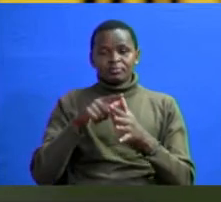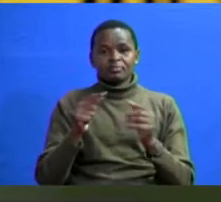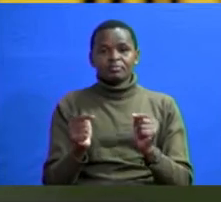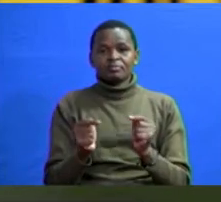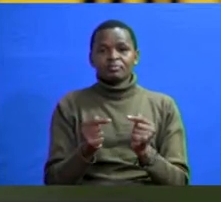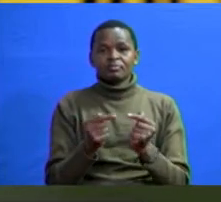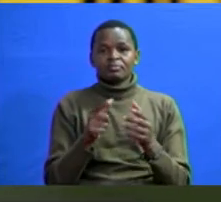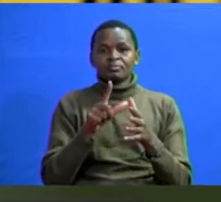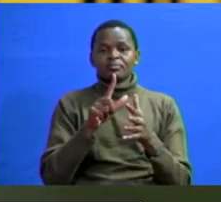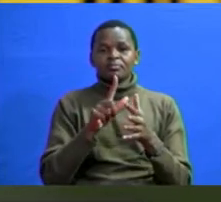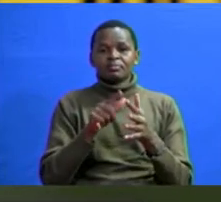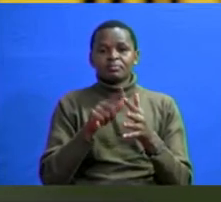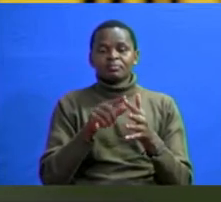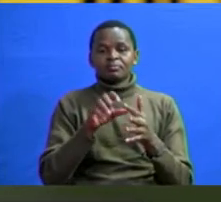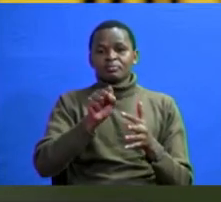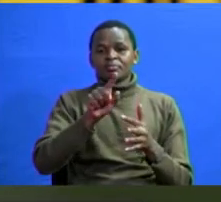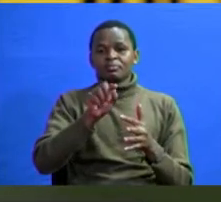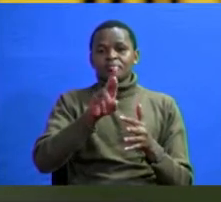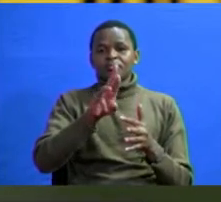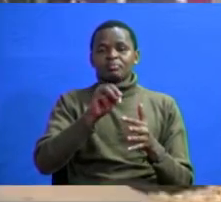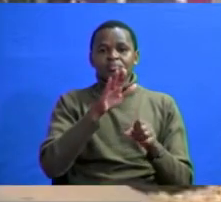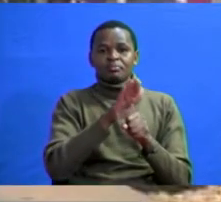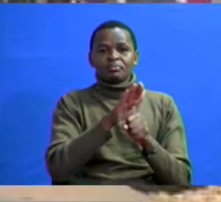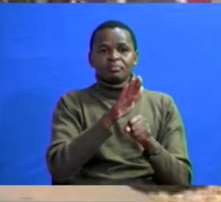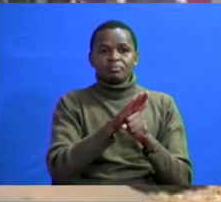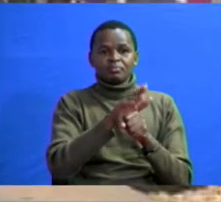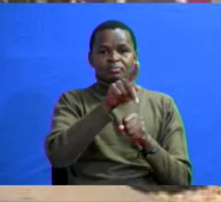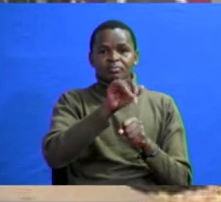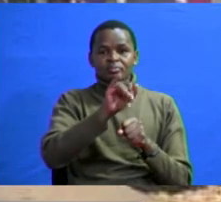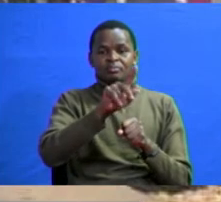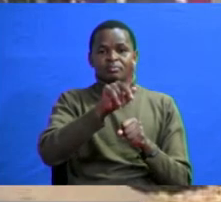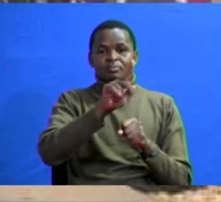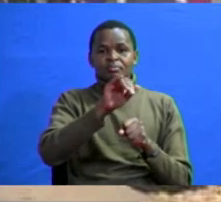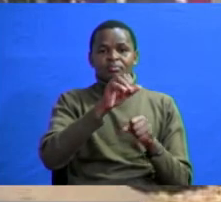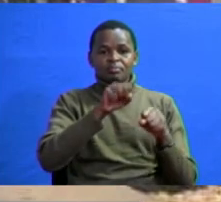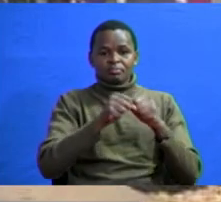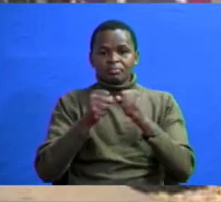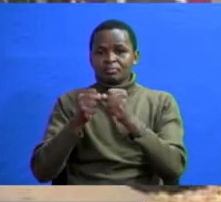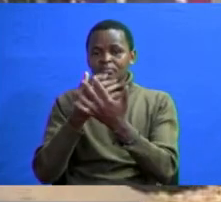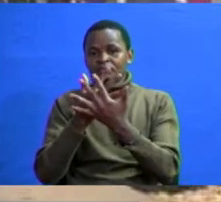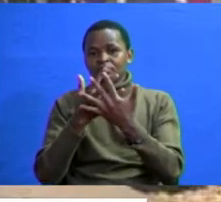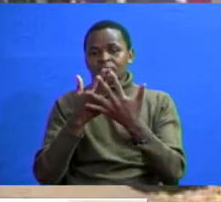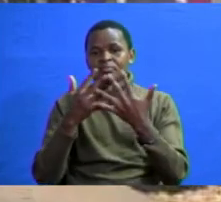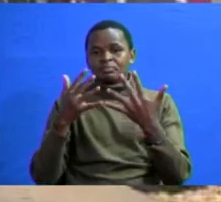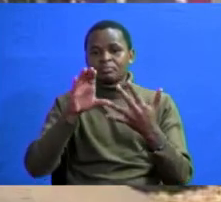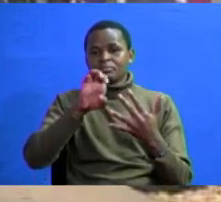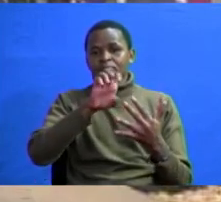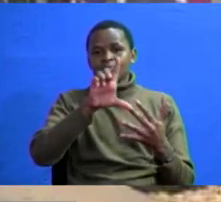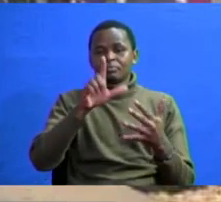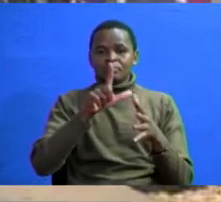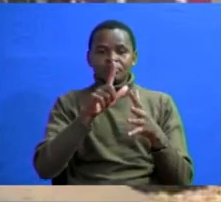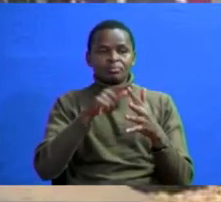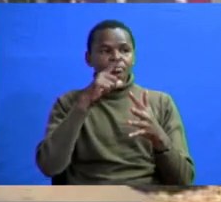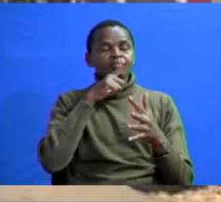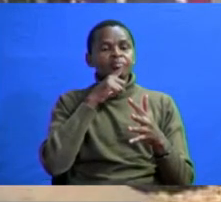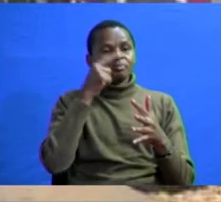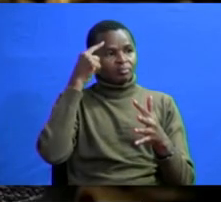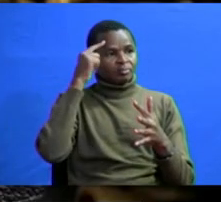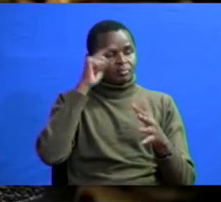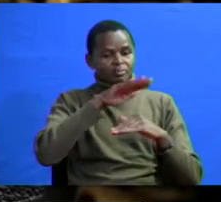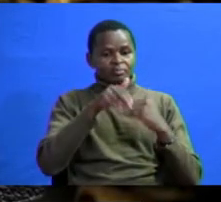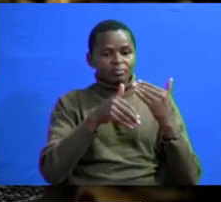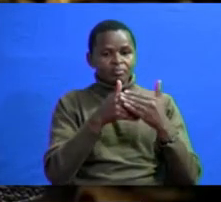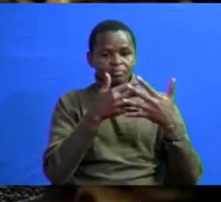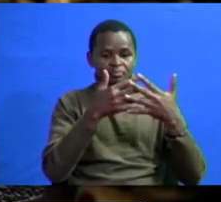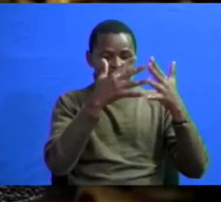using machetes and stones which were loaded in the pickup truck, destroying the gates of cells as they demand for the release of all